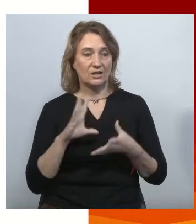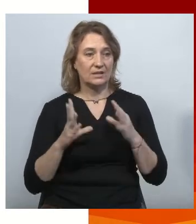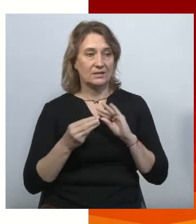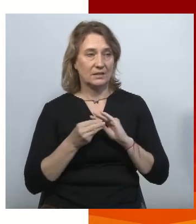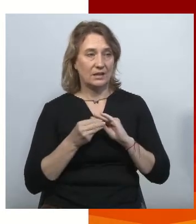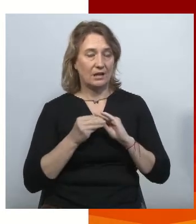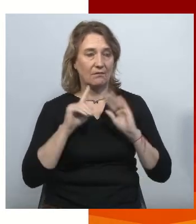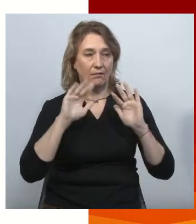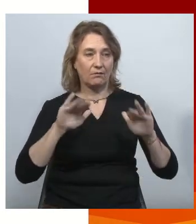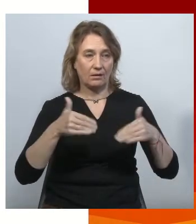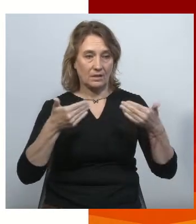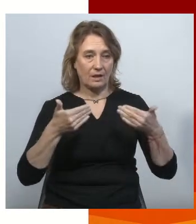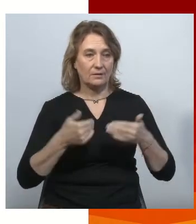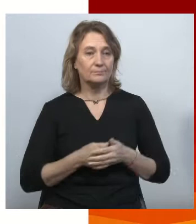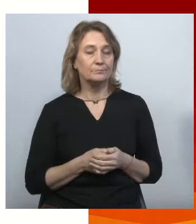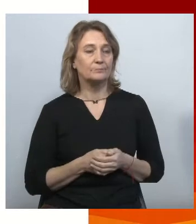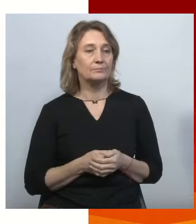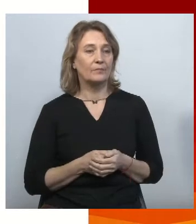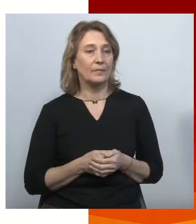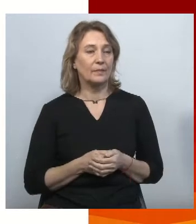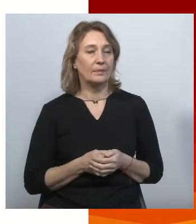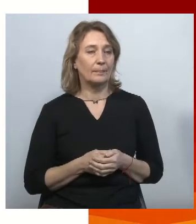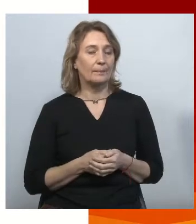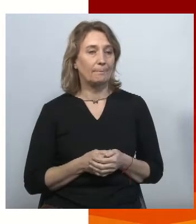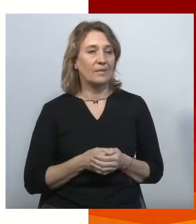First general slide